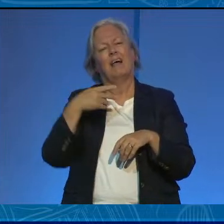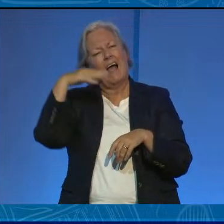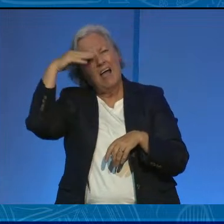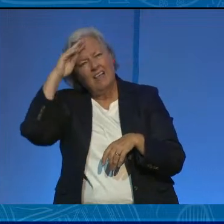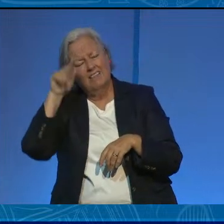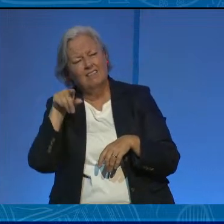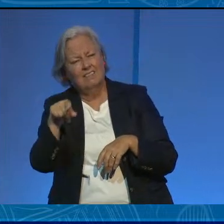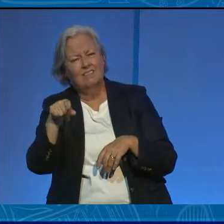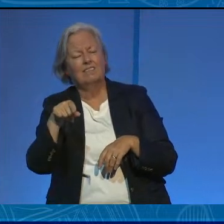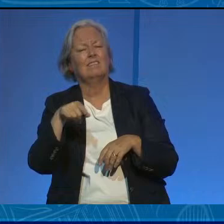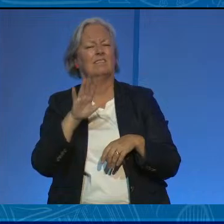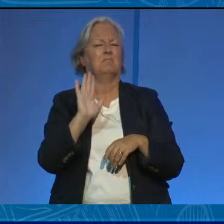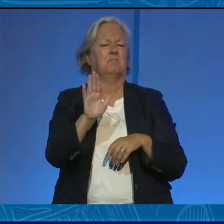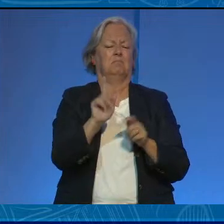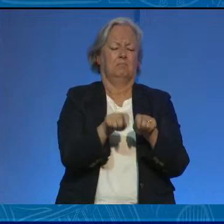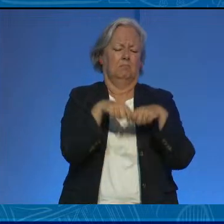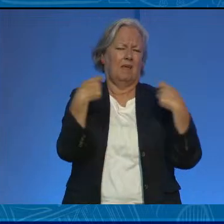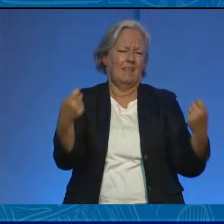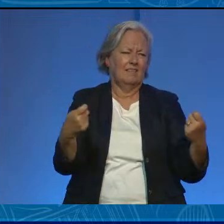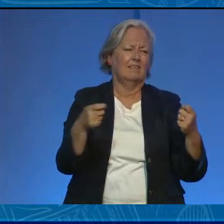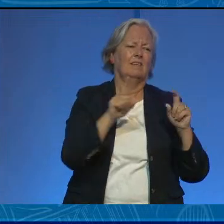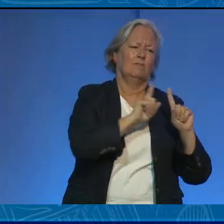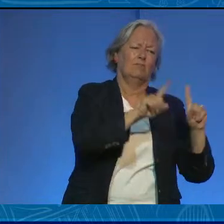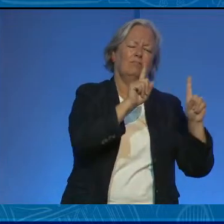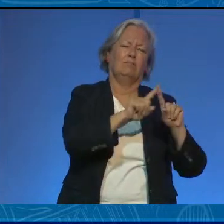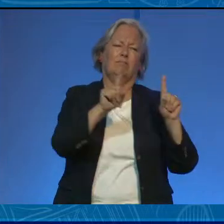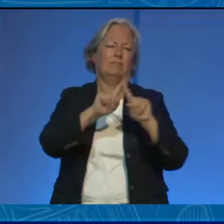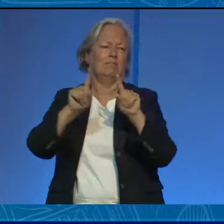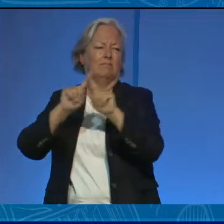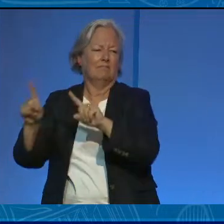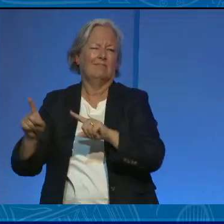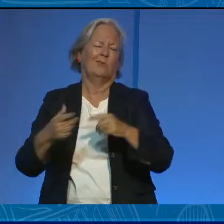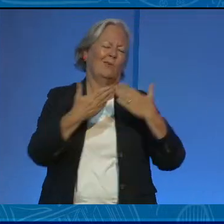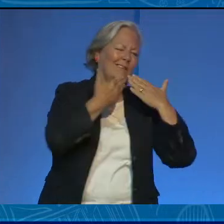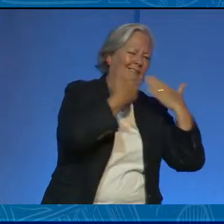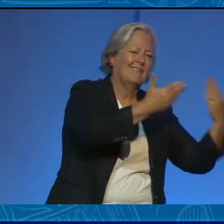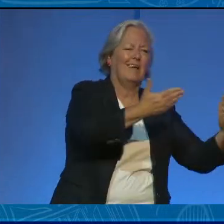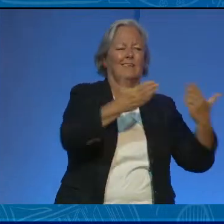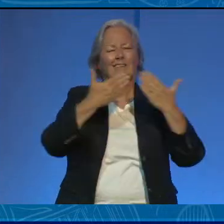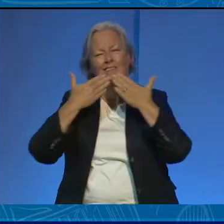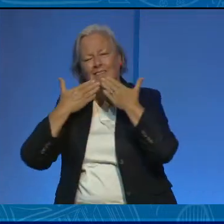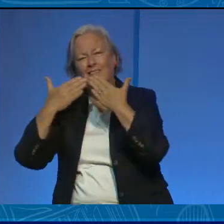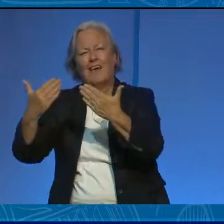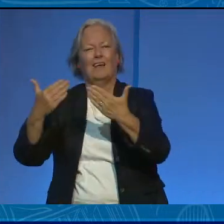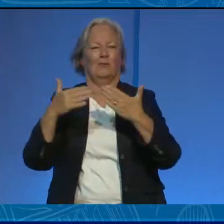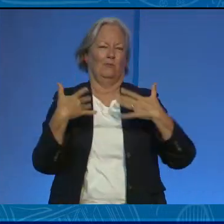and Island Living Magazine. Thank you for your support.